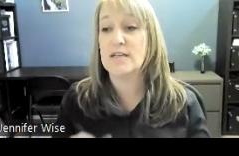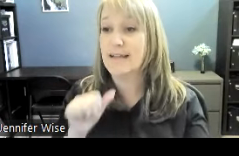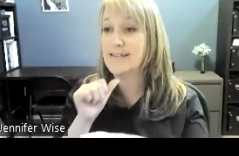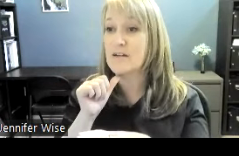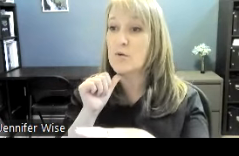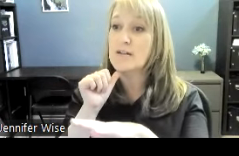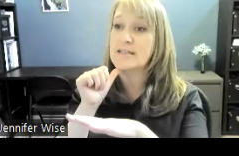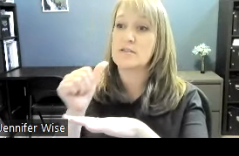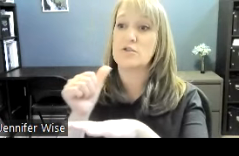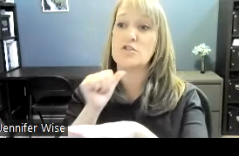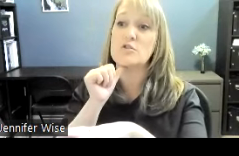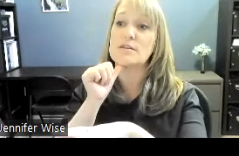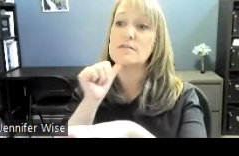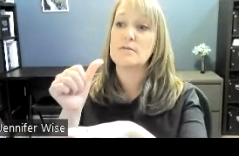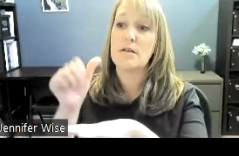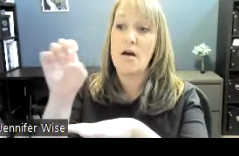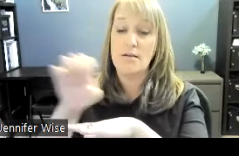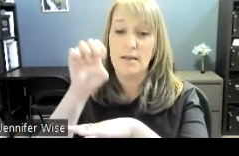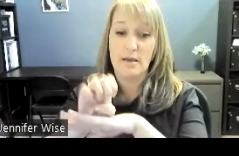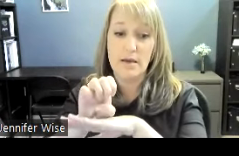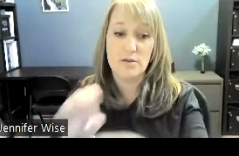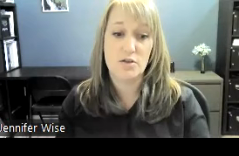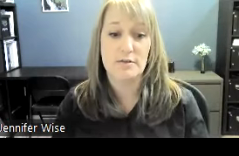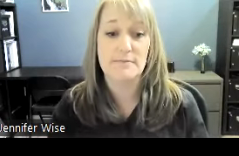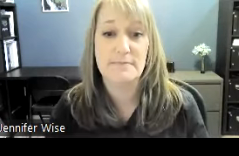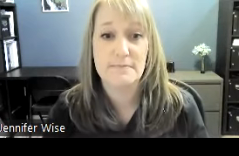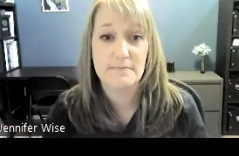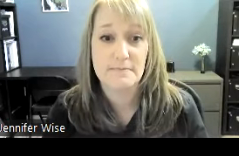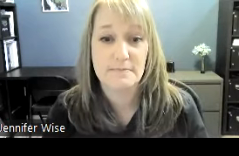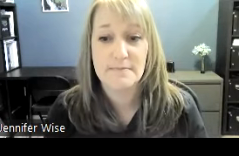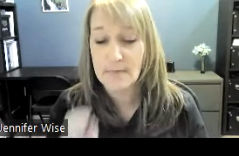engaged. And again, that's not quantity. So you just do this, not engaged.